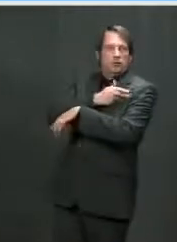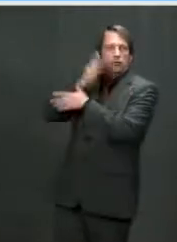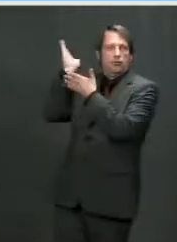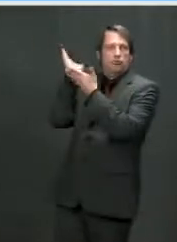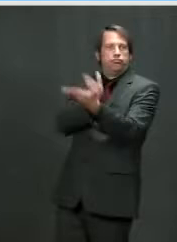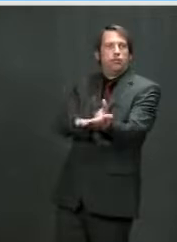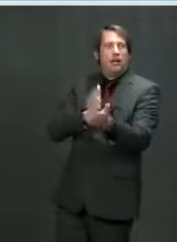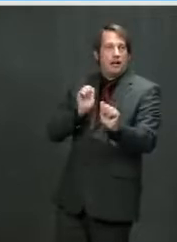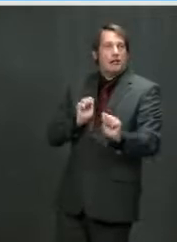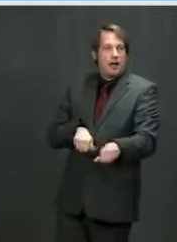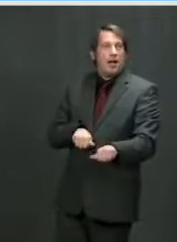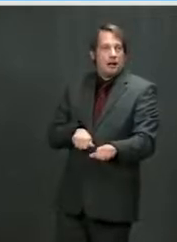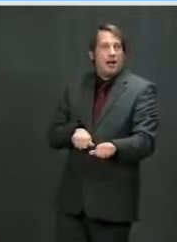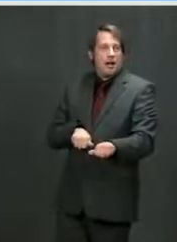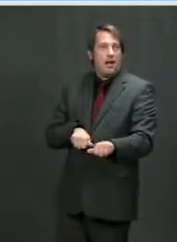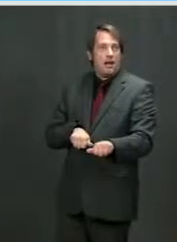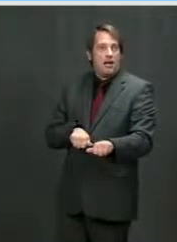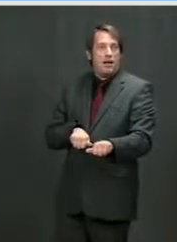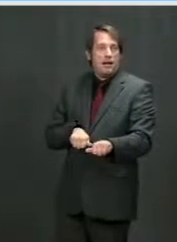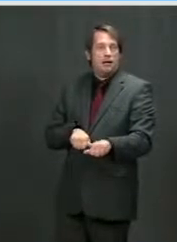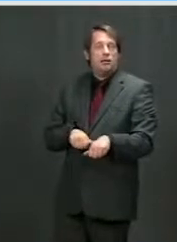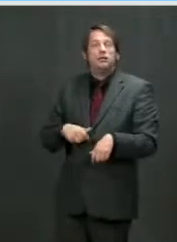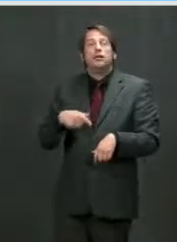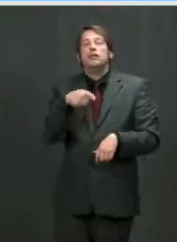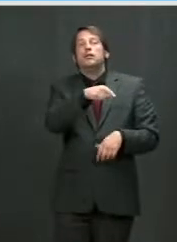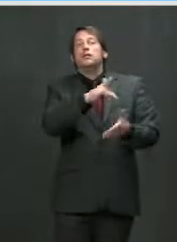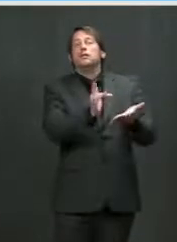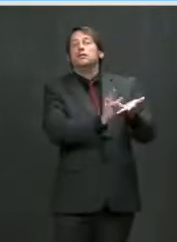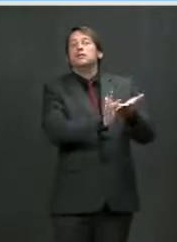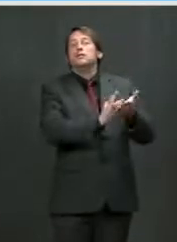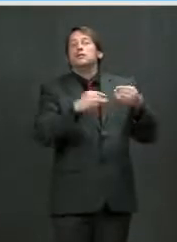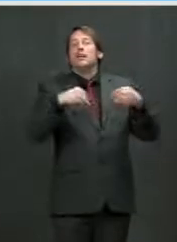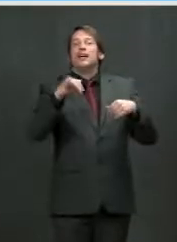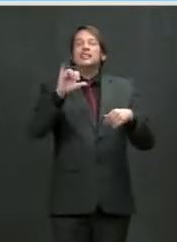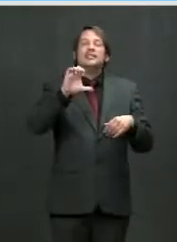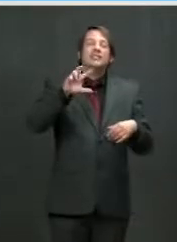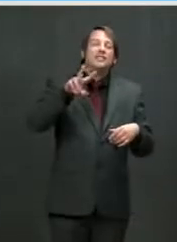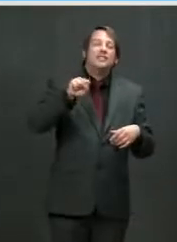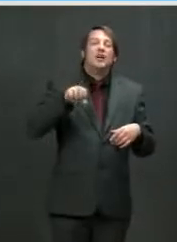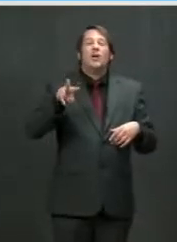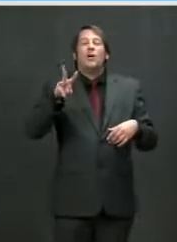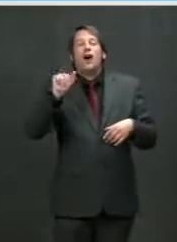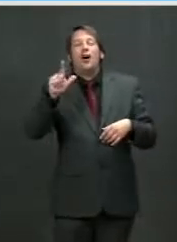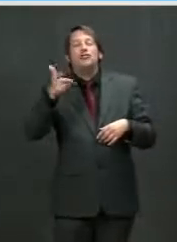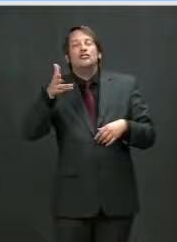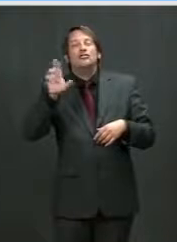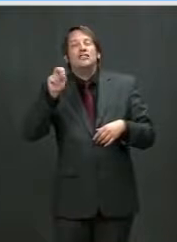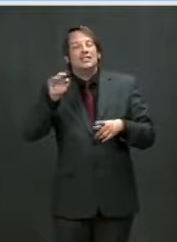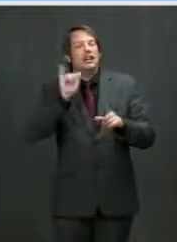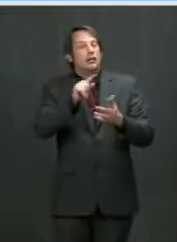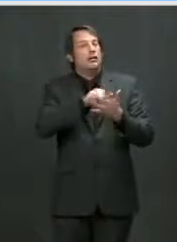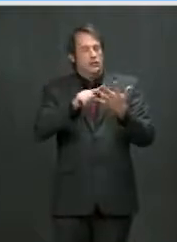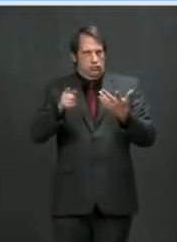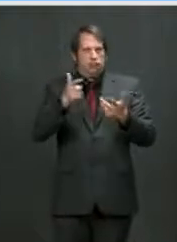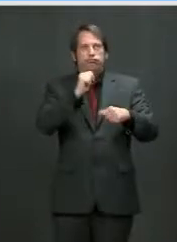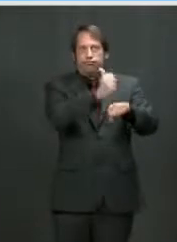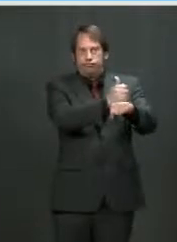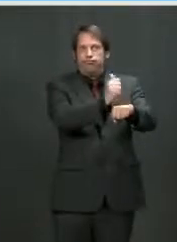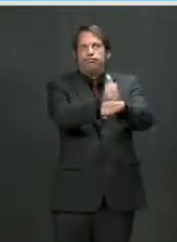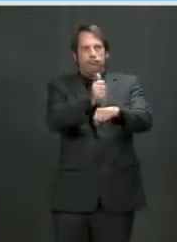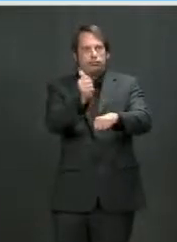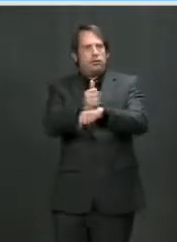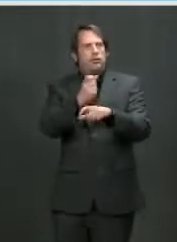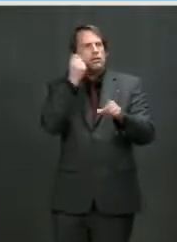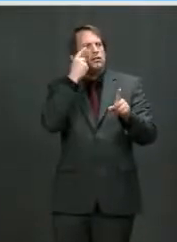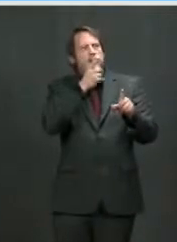directly. Retail pharmacies, we are locating surgically in places that have had the greatest disease and have people greatest exposure,